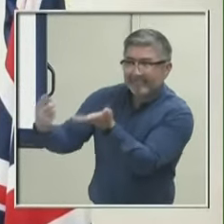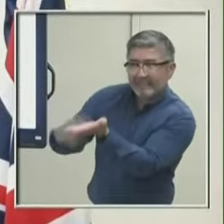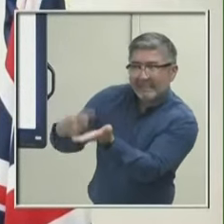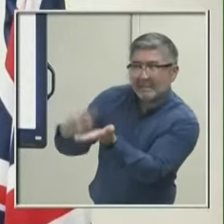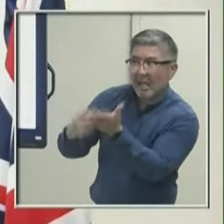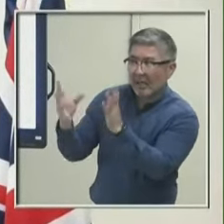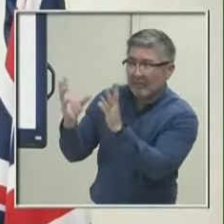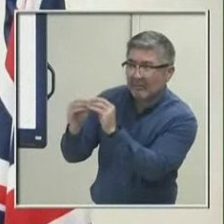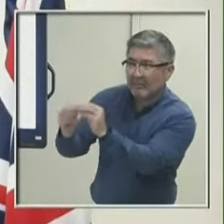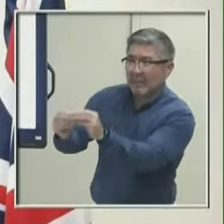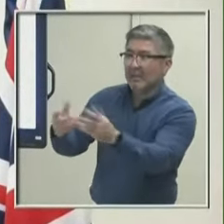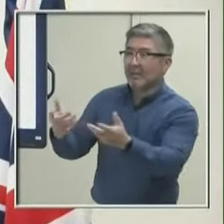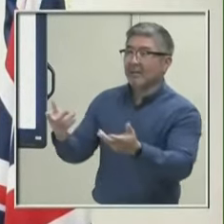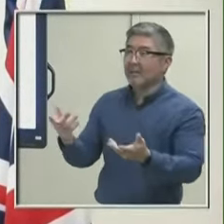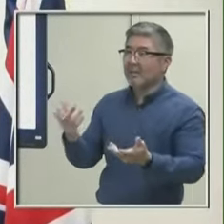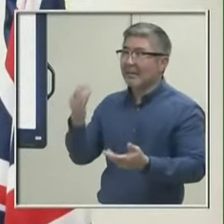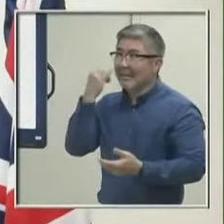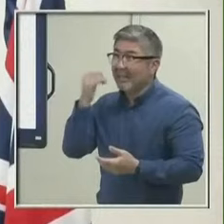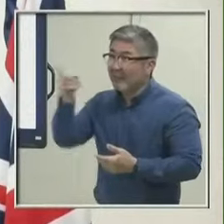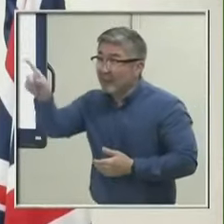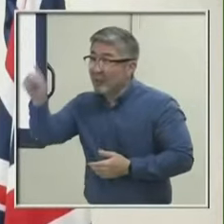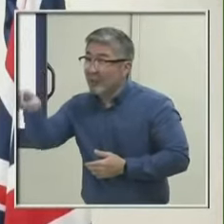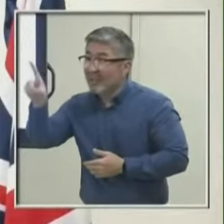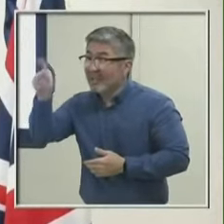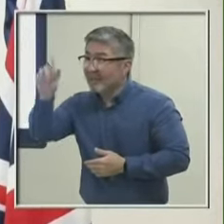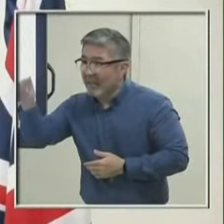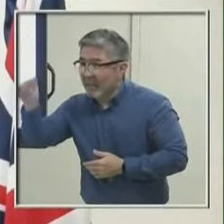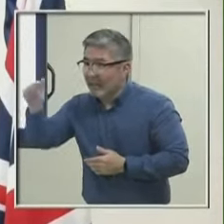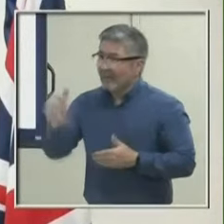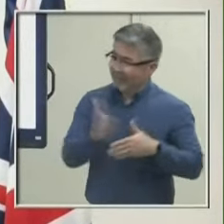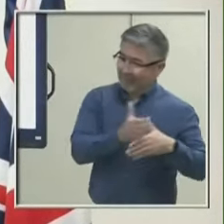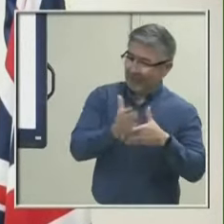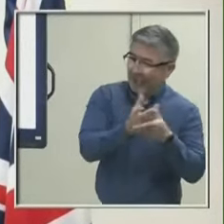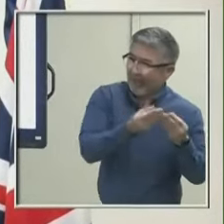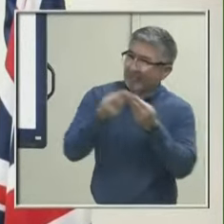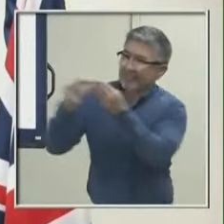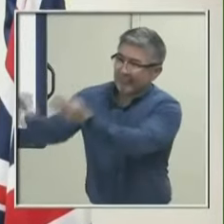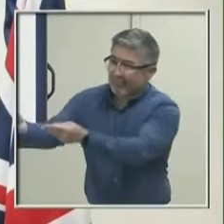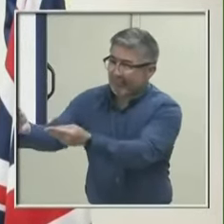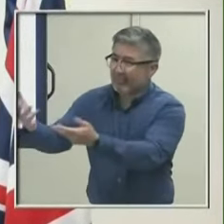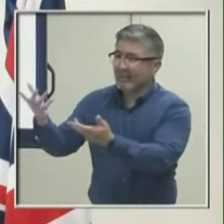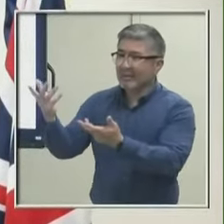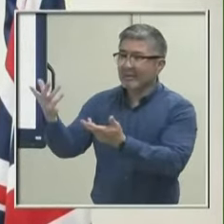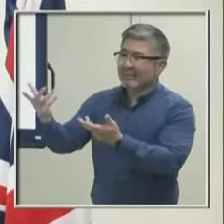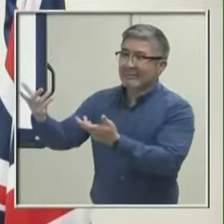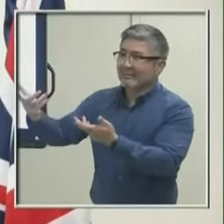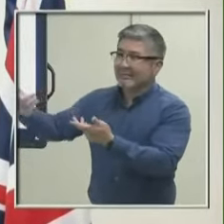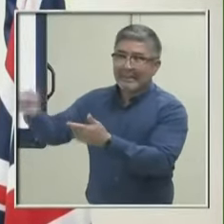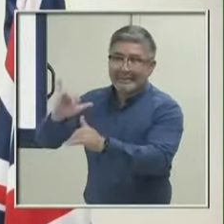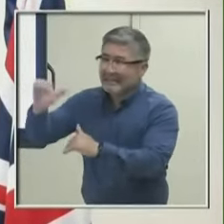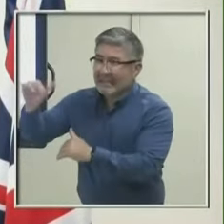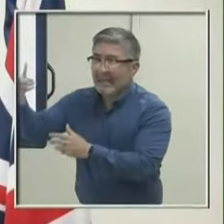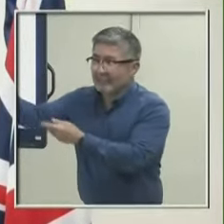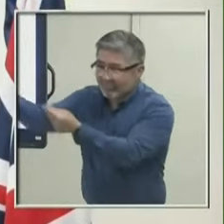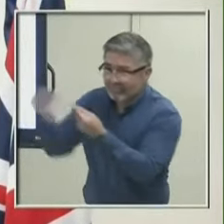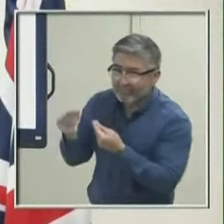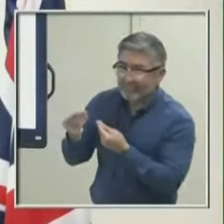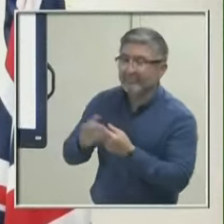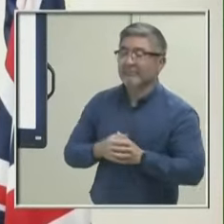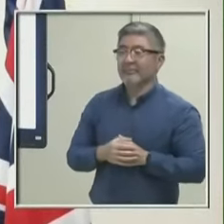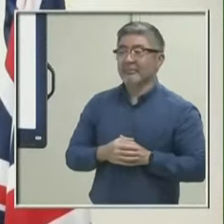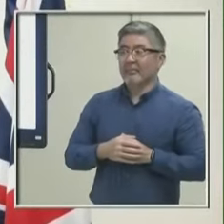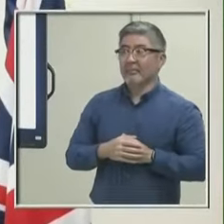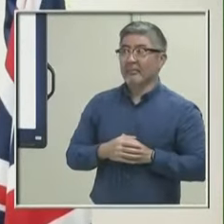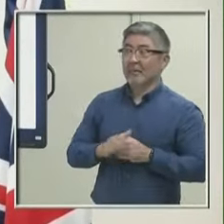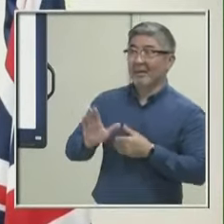data. If they were to need any data from us, that we make it available to them. And the last I heard from their engineers is